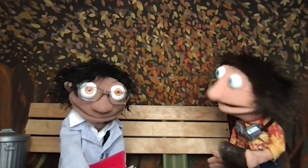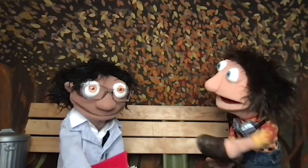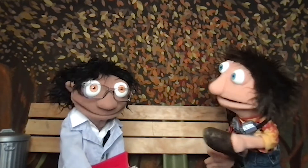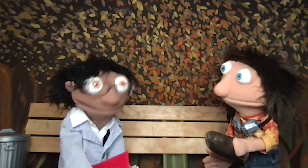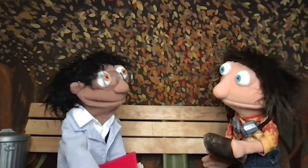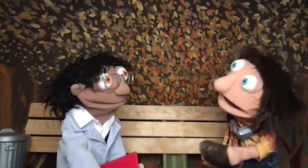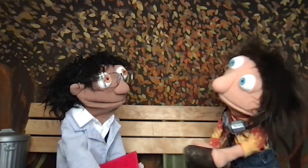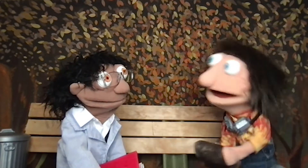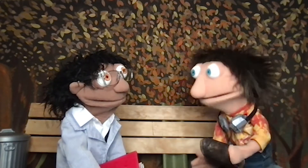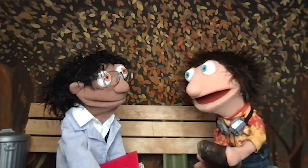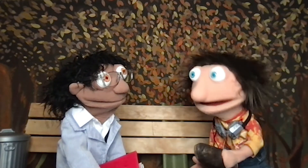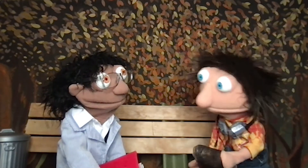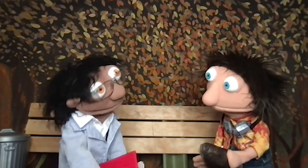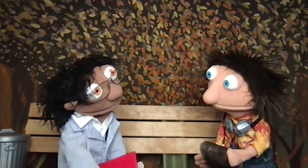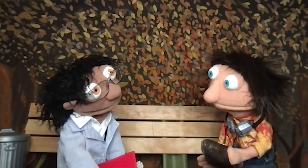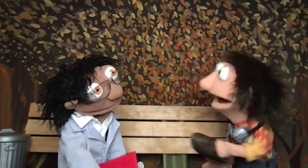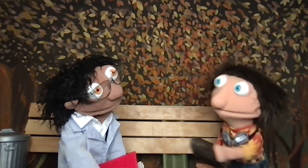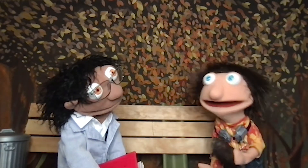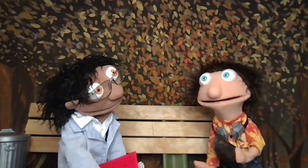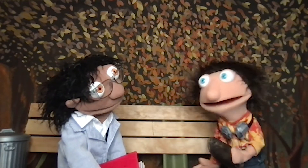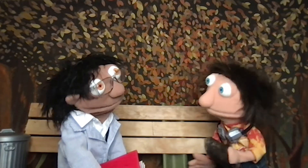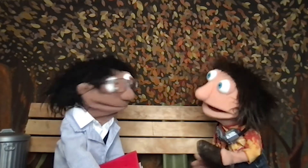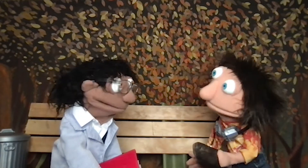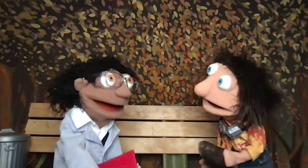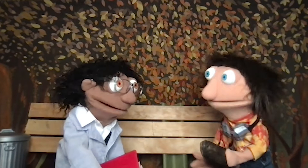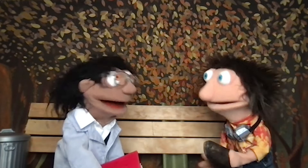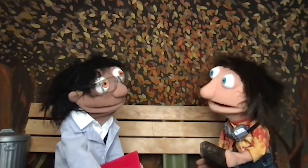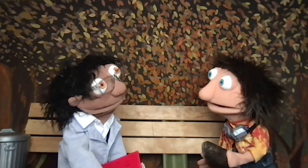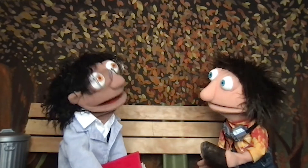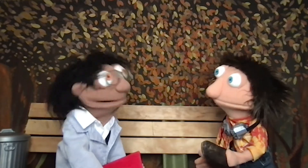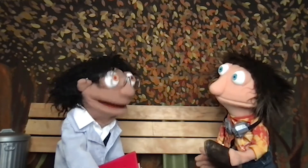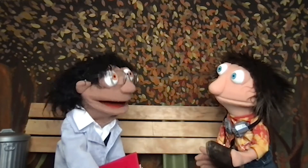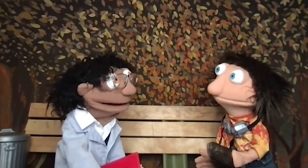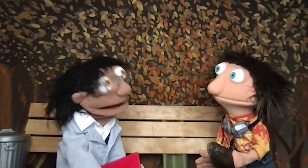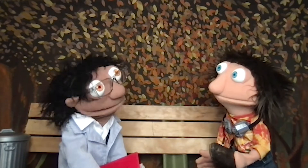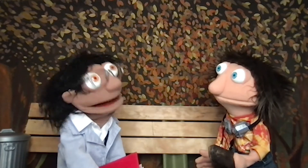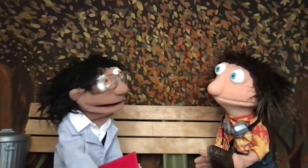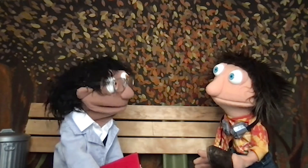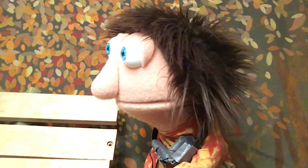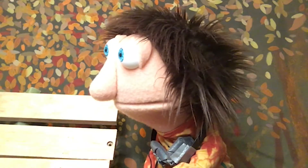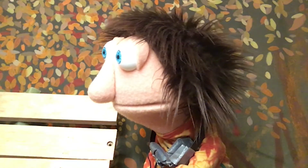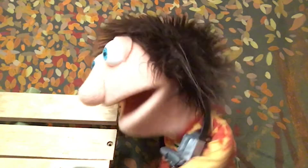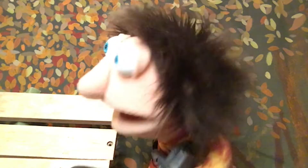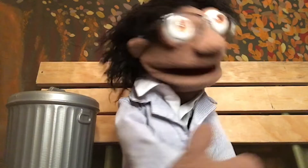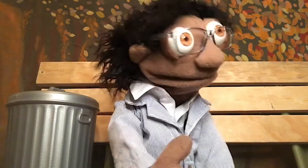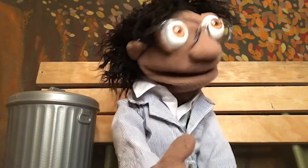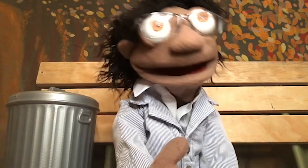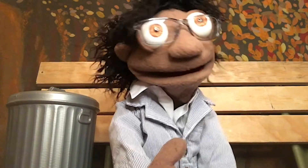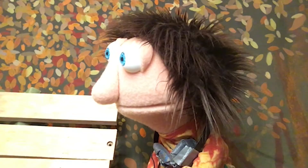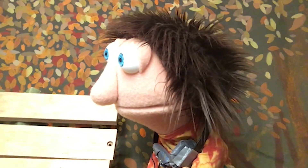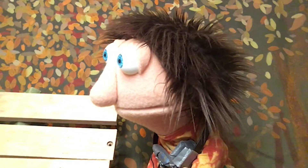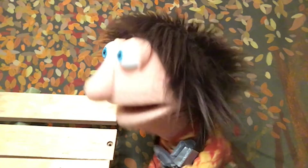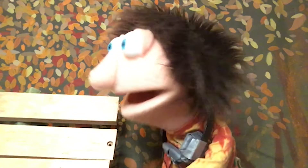Hey, what was Jesus like? Did you ever fall off your dinosaur going to school? Oh, you're funny. What do they call you? Cell phone.